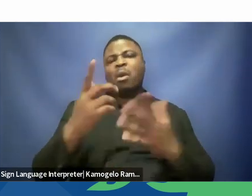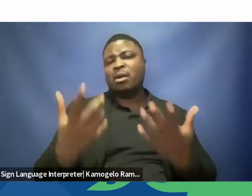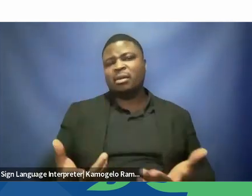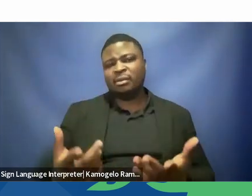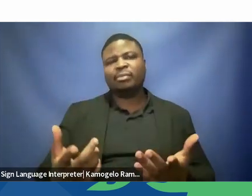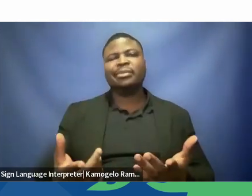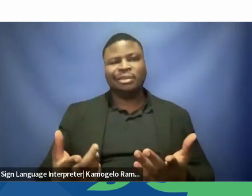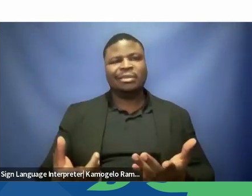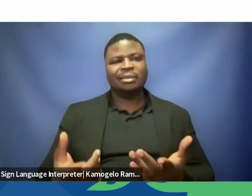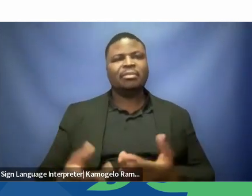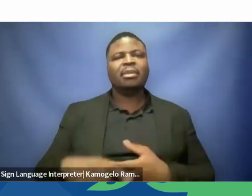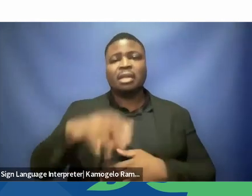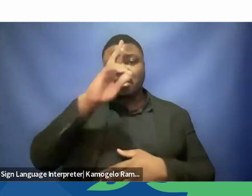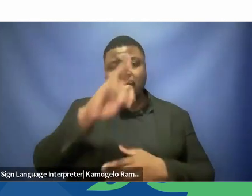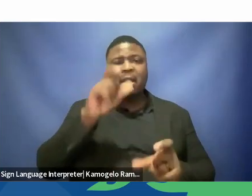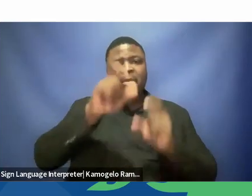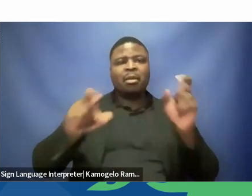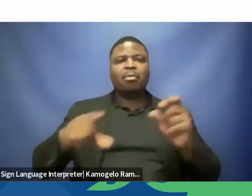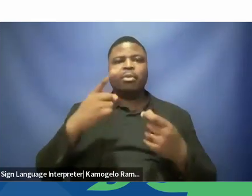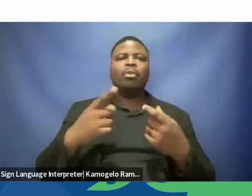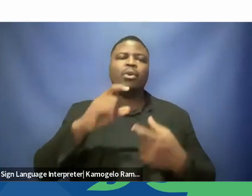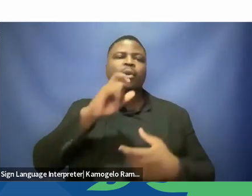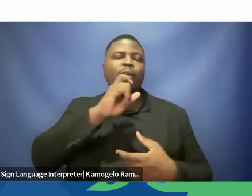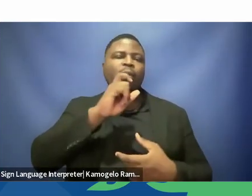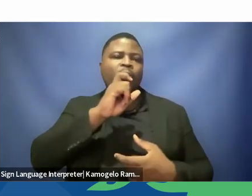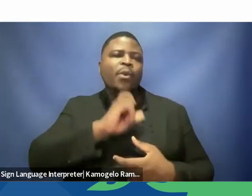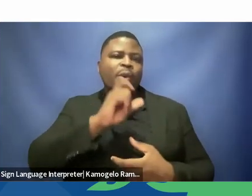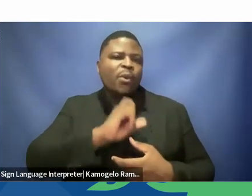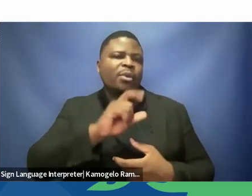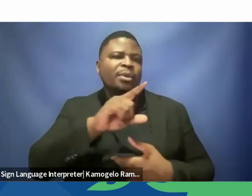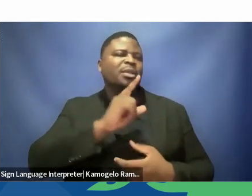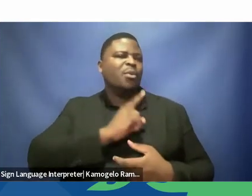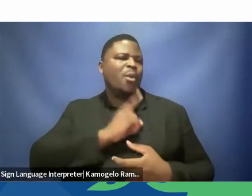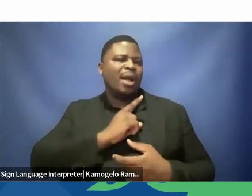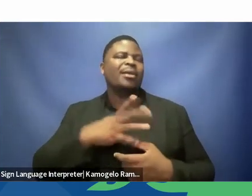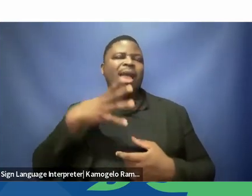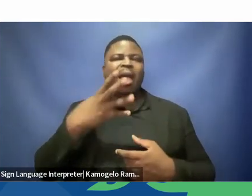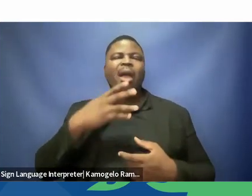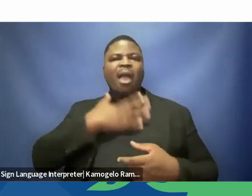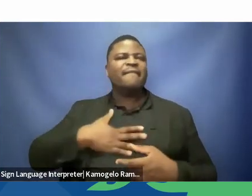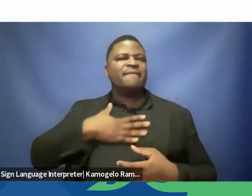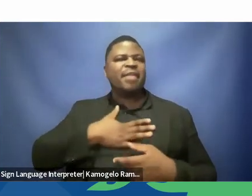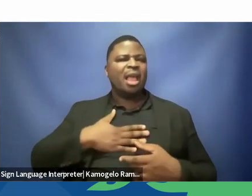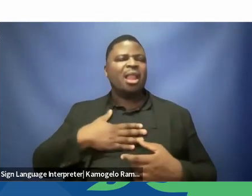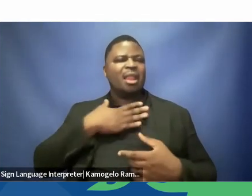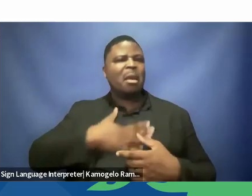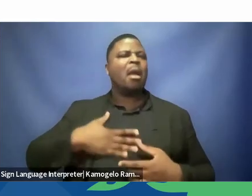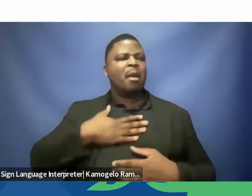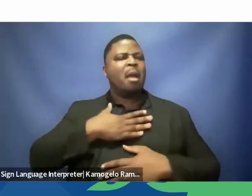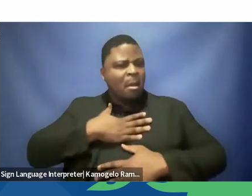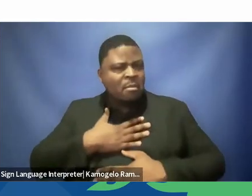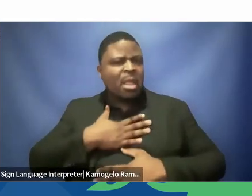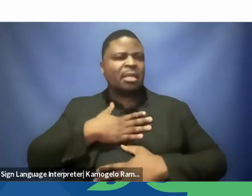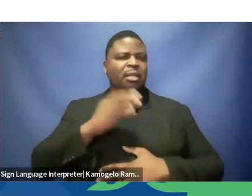pathologize. Everybody does it because there's a pleasure behind it. There's a psychological motivation behind it. But we also